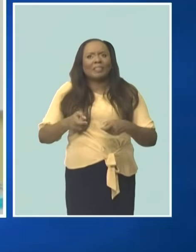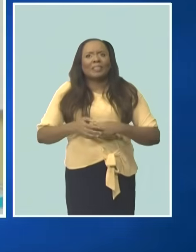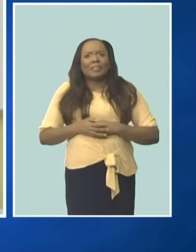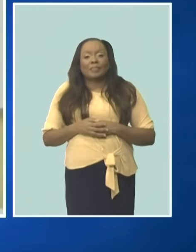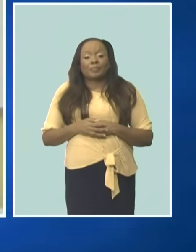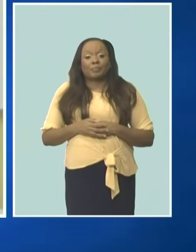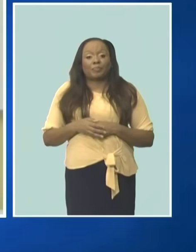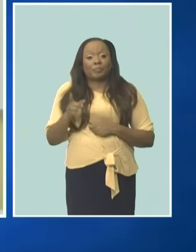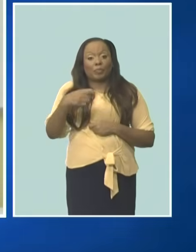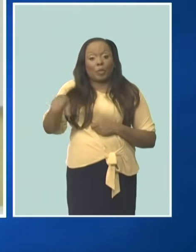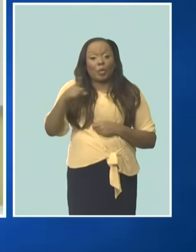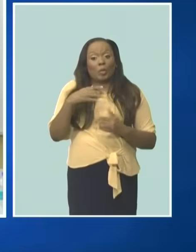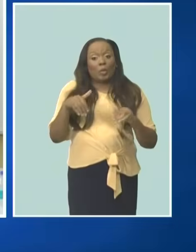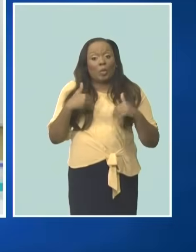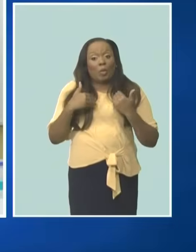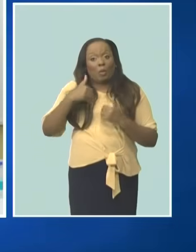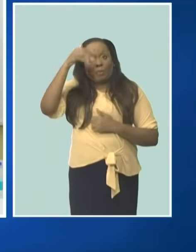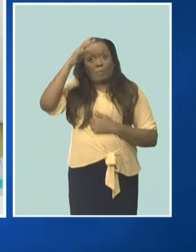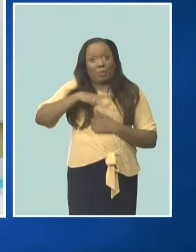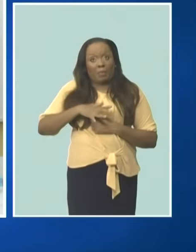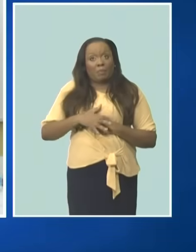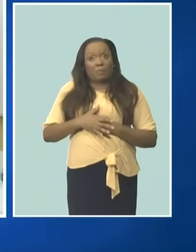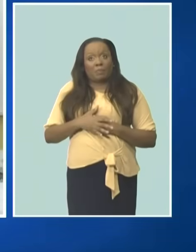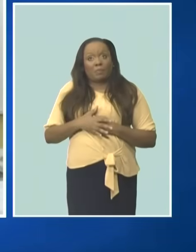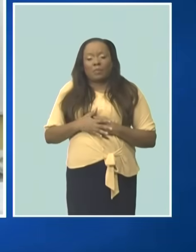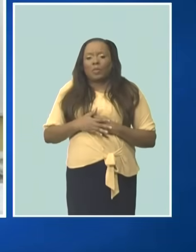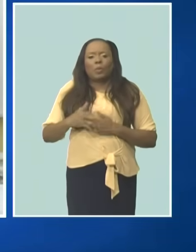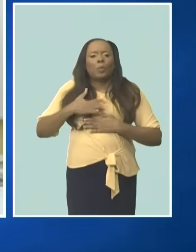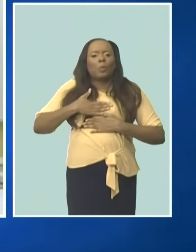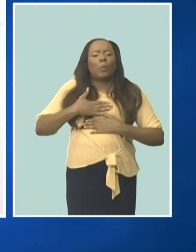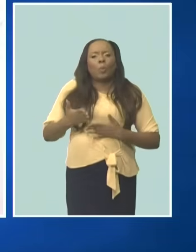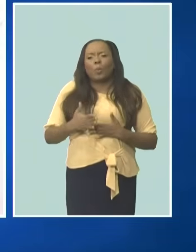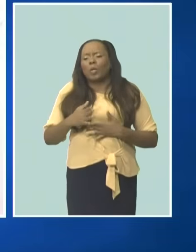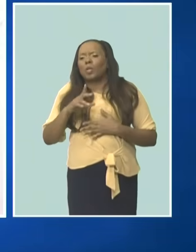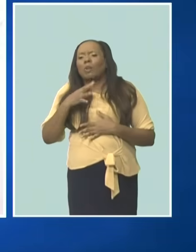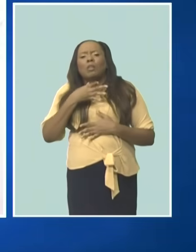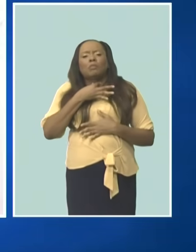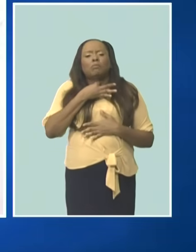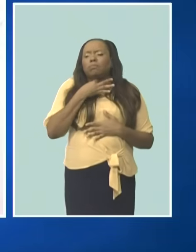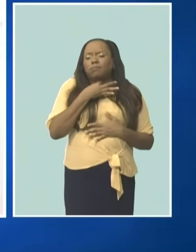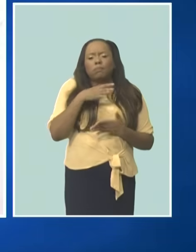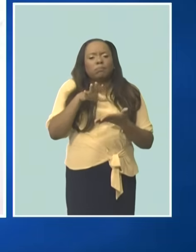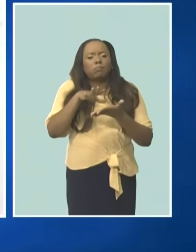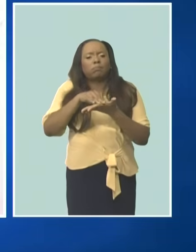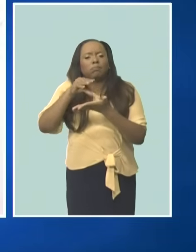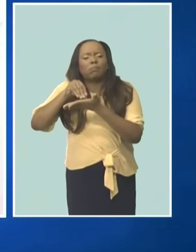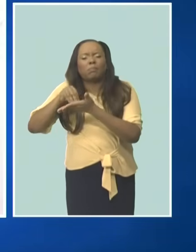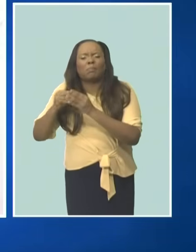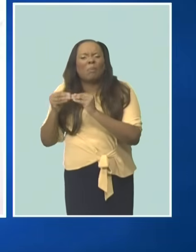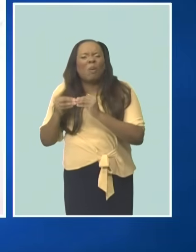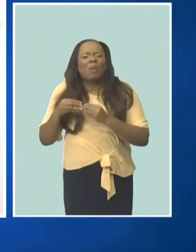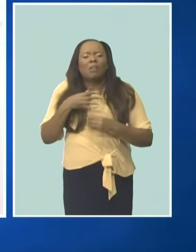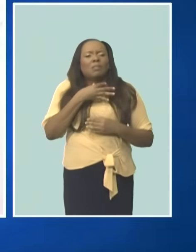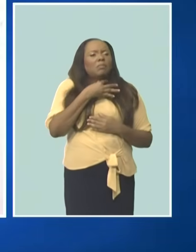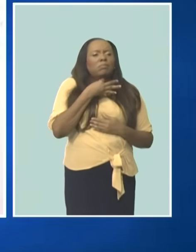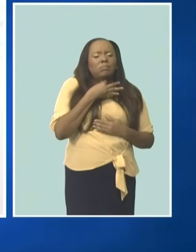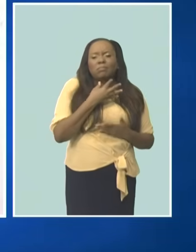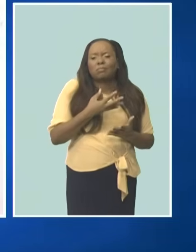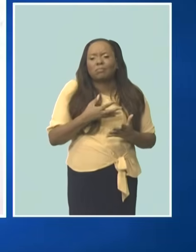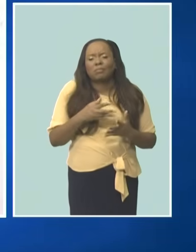young men have demonstrated a willingness to explore, a curiosity to learn, and a commitment to